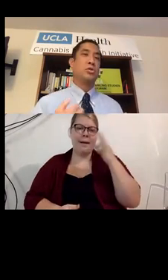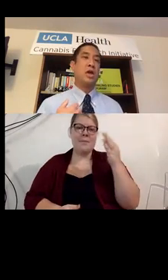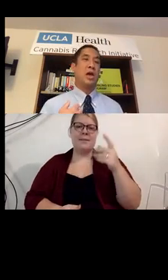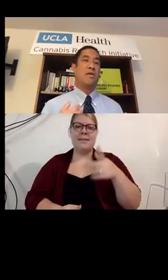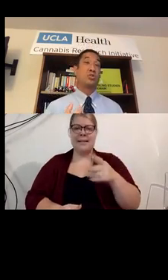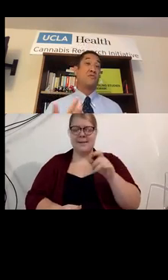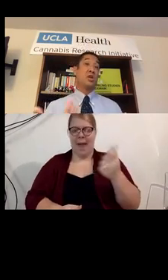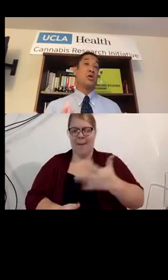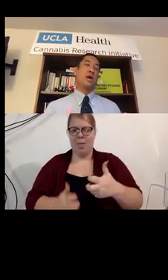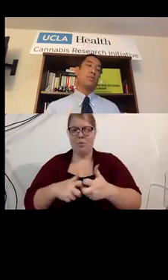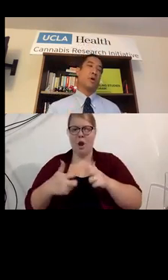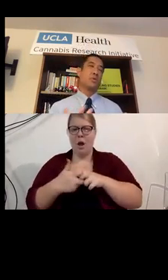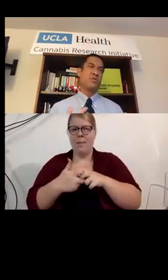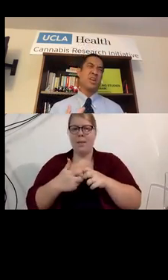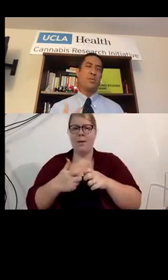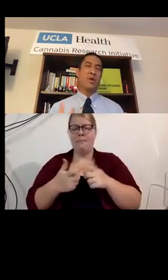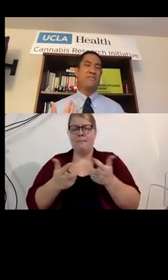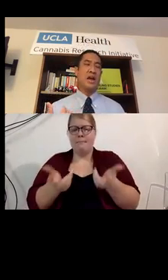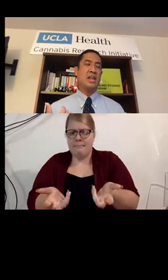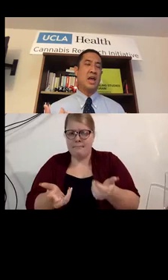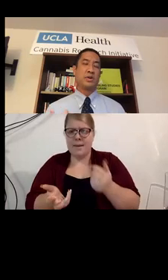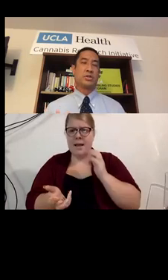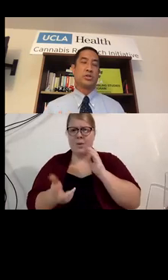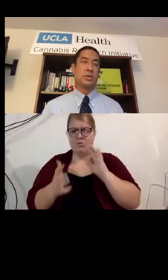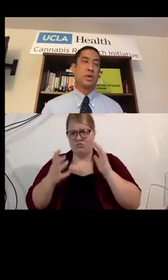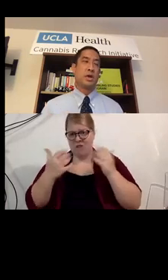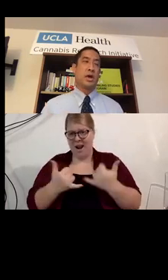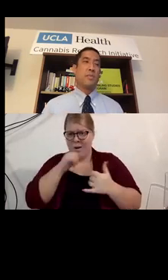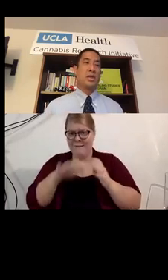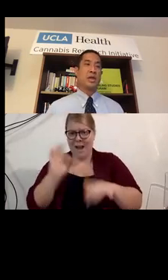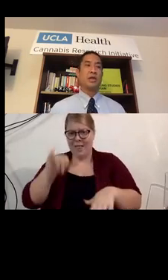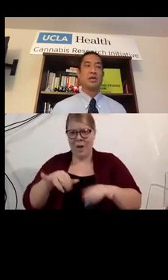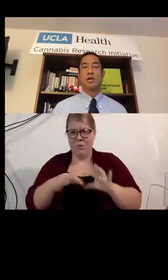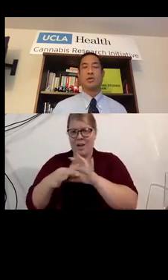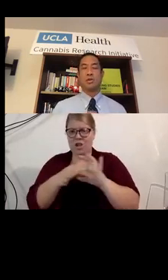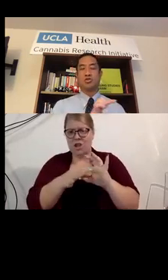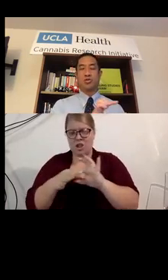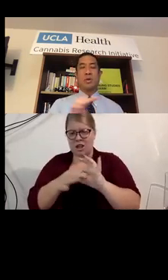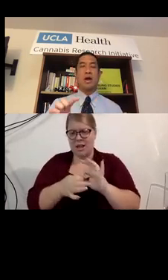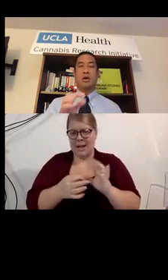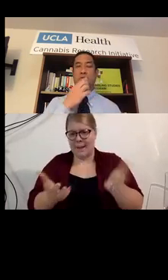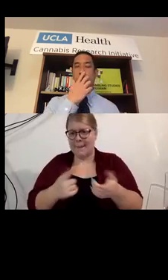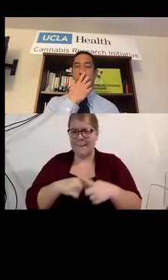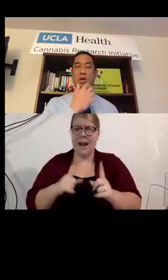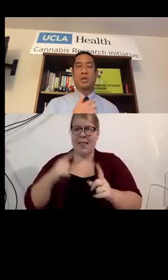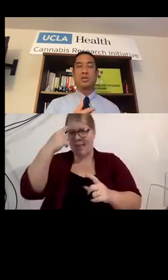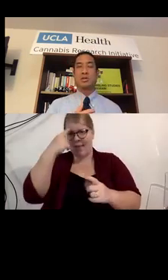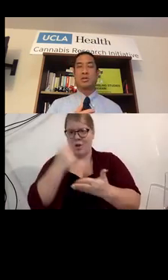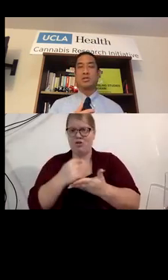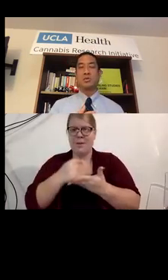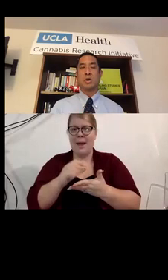Do they have more severe gambling problems? And right now, we're not finding that relationship. But I think, you know, those treatment outcomes are going